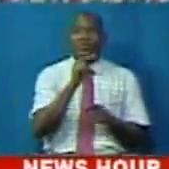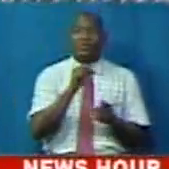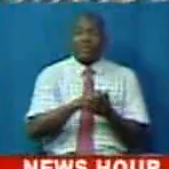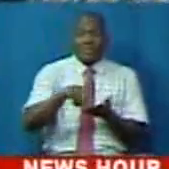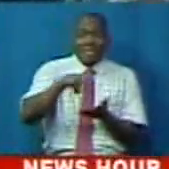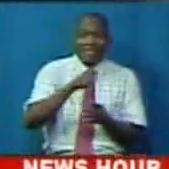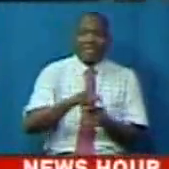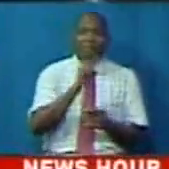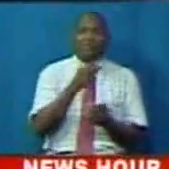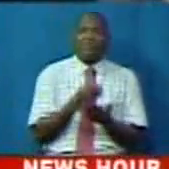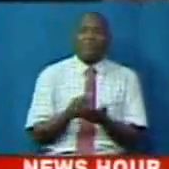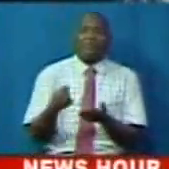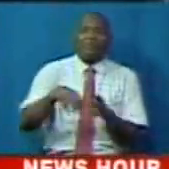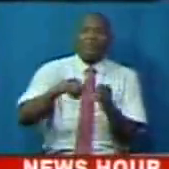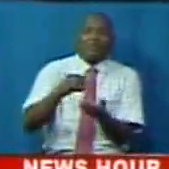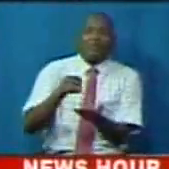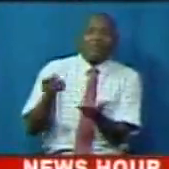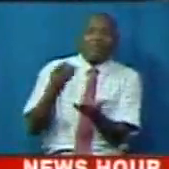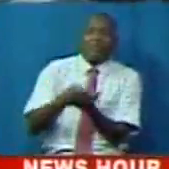when dancing.